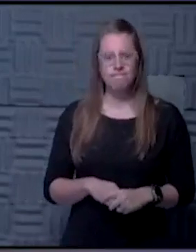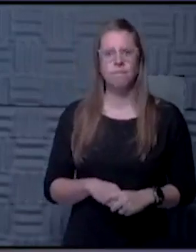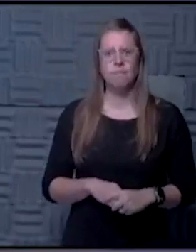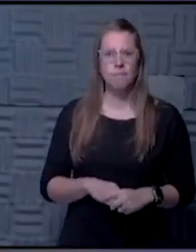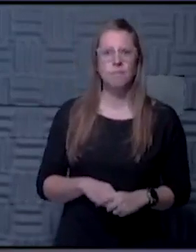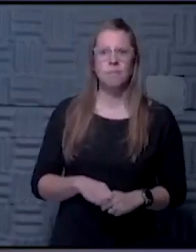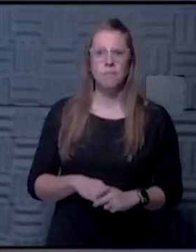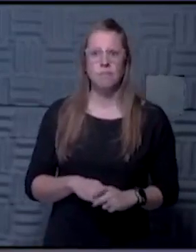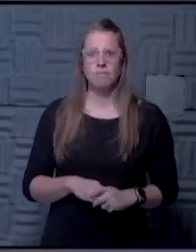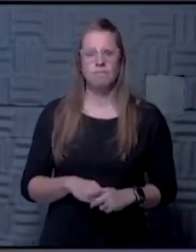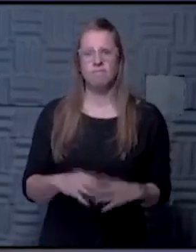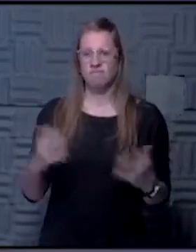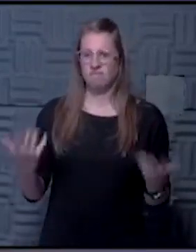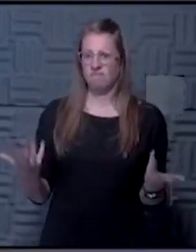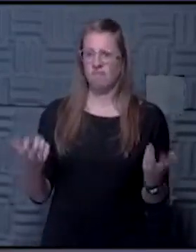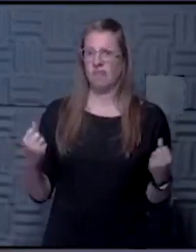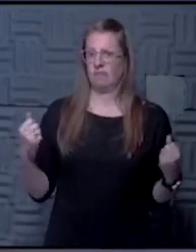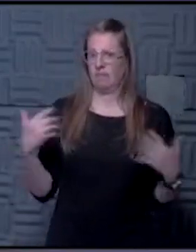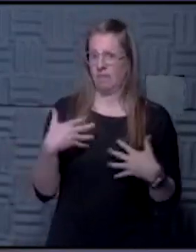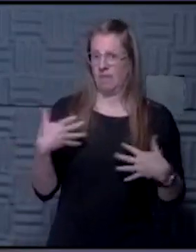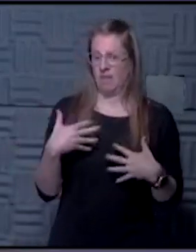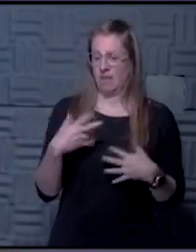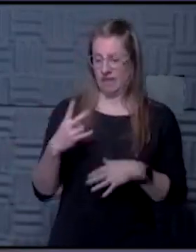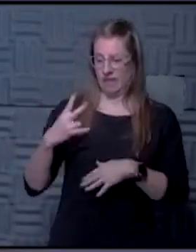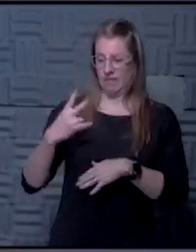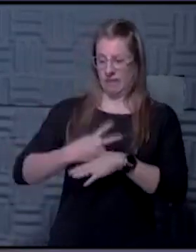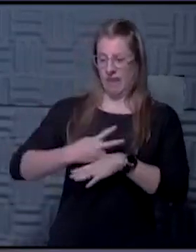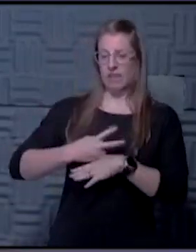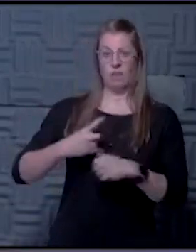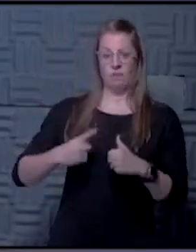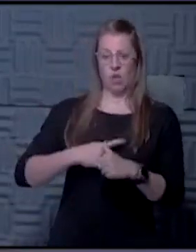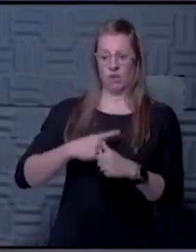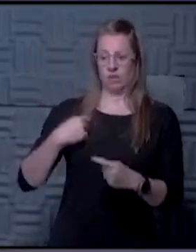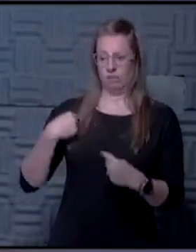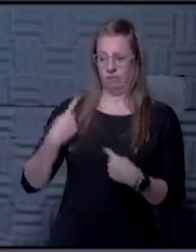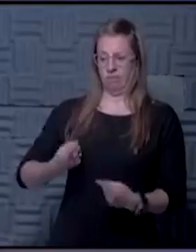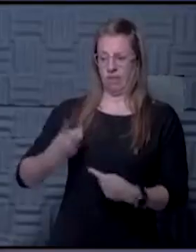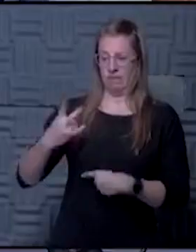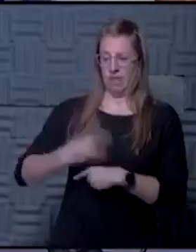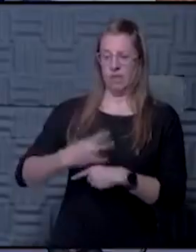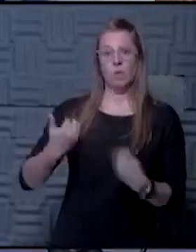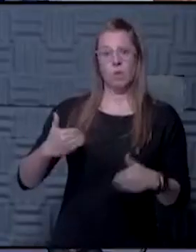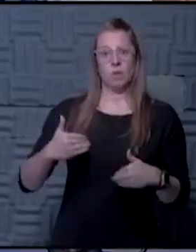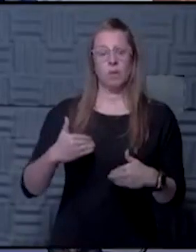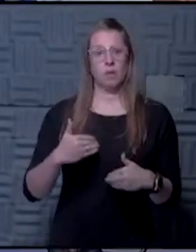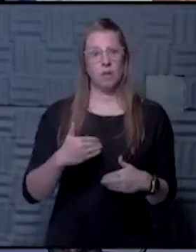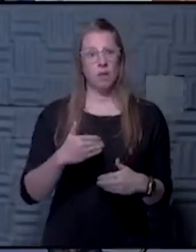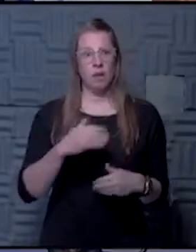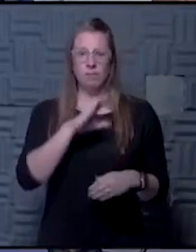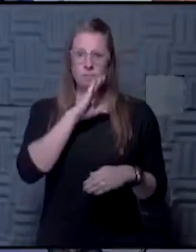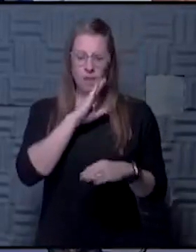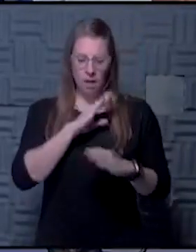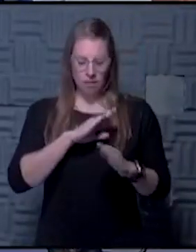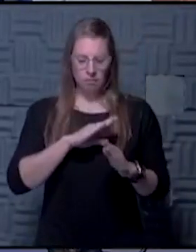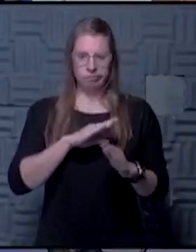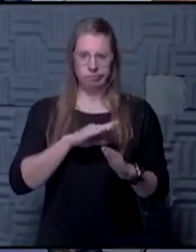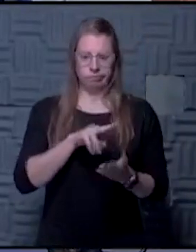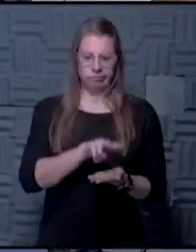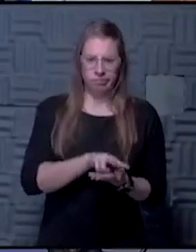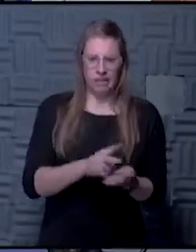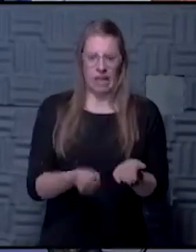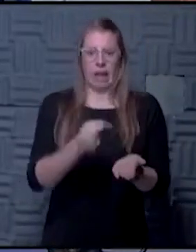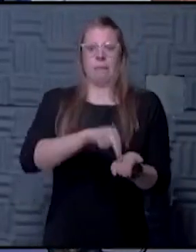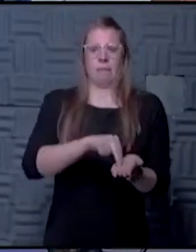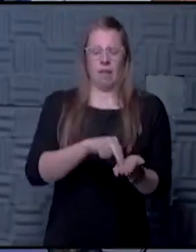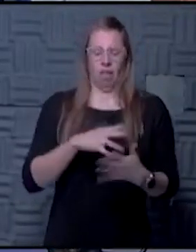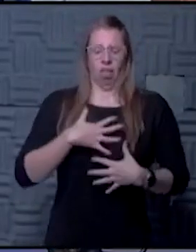I mean, it was kind of a scary first 7 days. It would be scary. A bit about having to be in bed and being so short you really couldn't get up